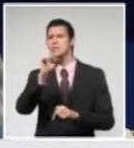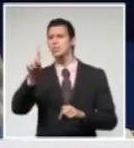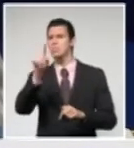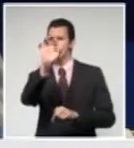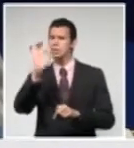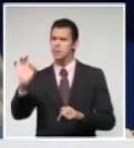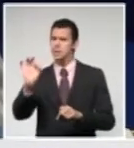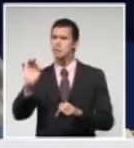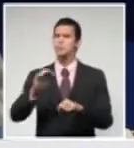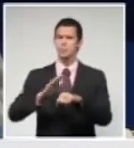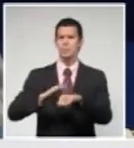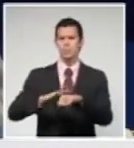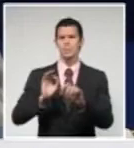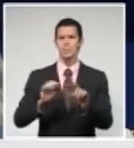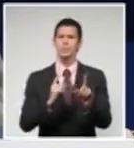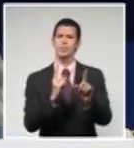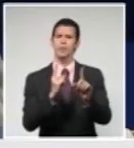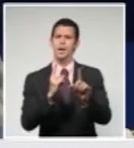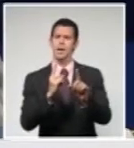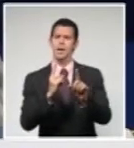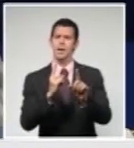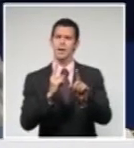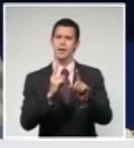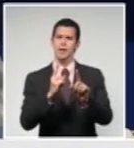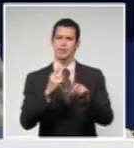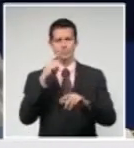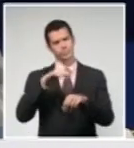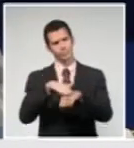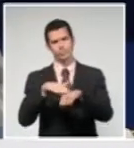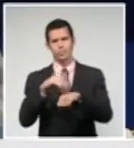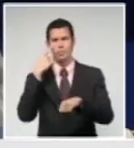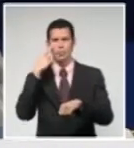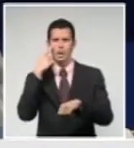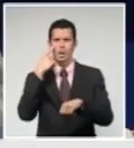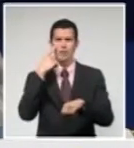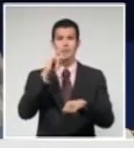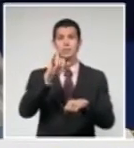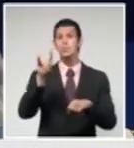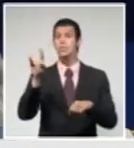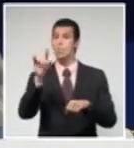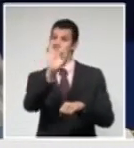92.7%, have recovered from the virus and been discharged from hospital.